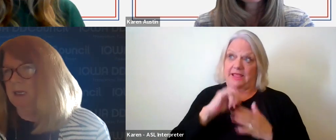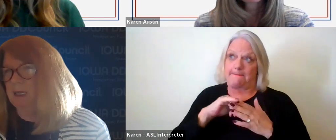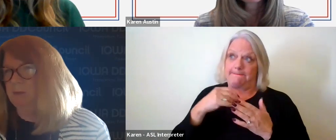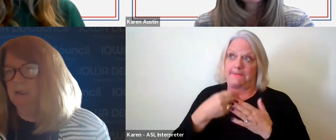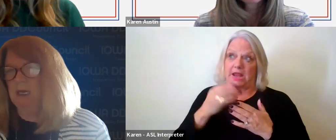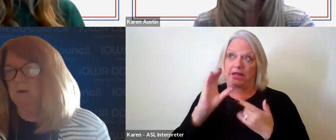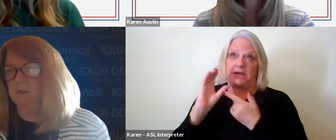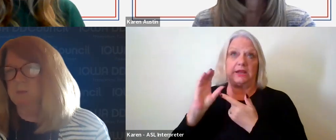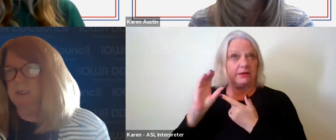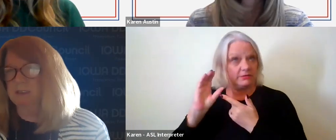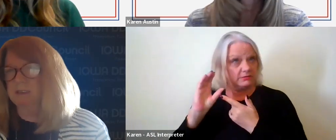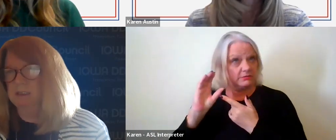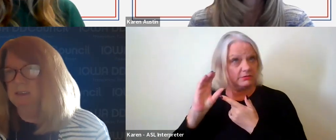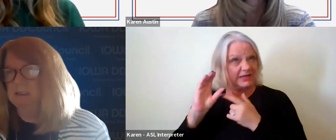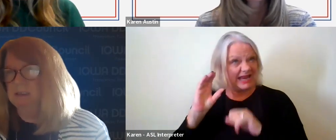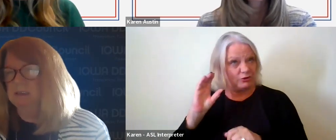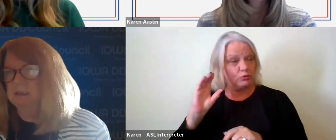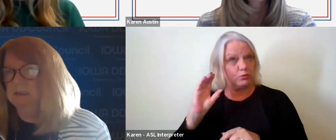able to go into the IAble accounts, but